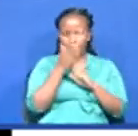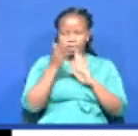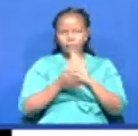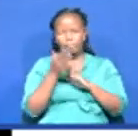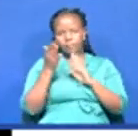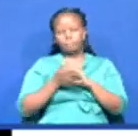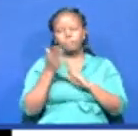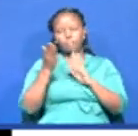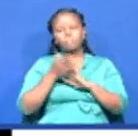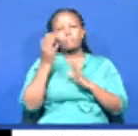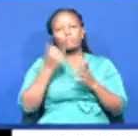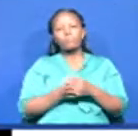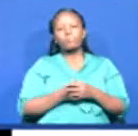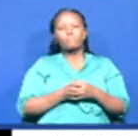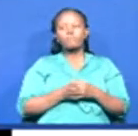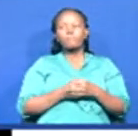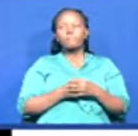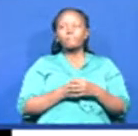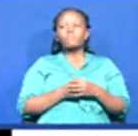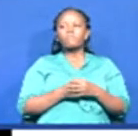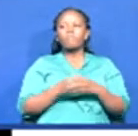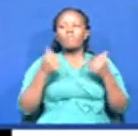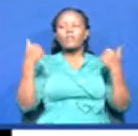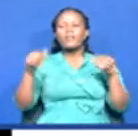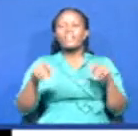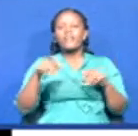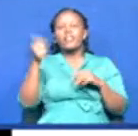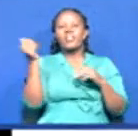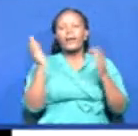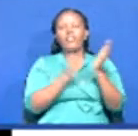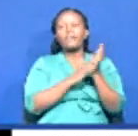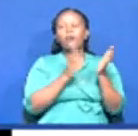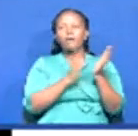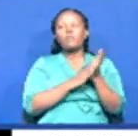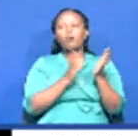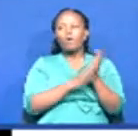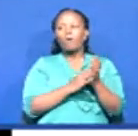Very good. Any other comments? Because we want to, yes, Langat.